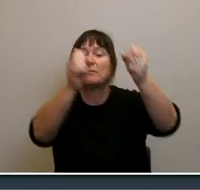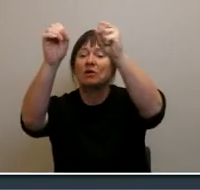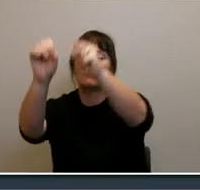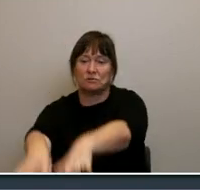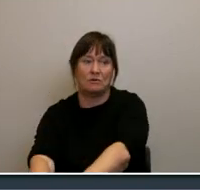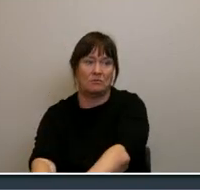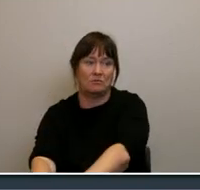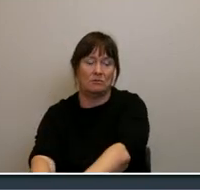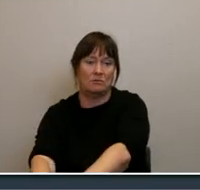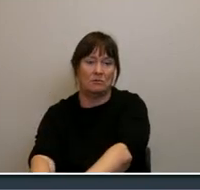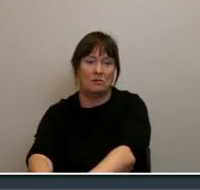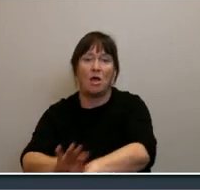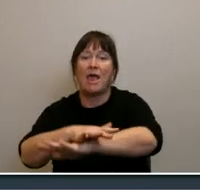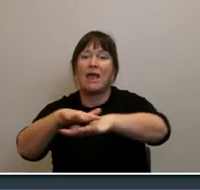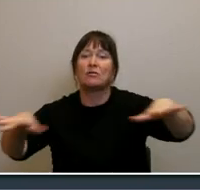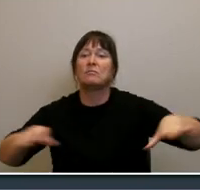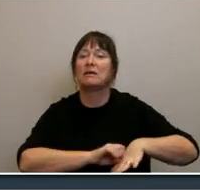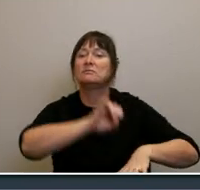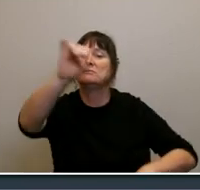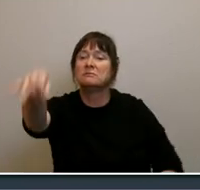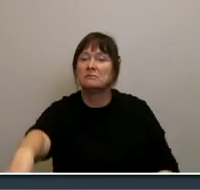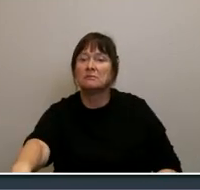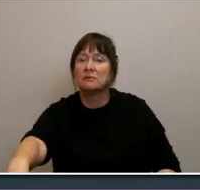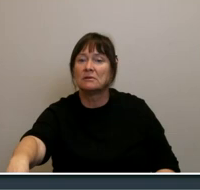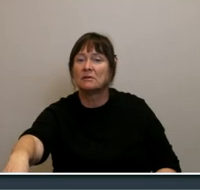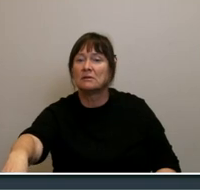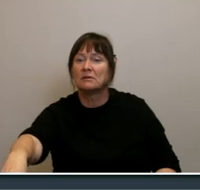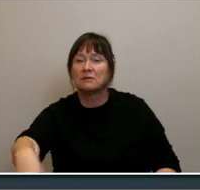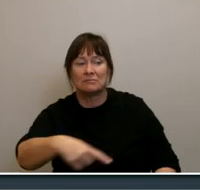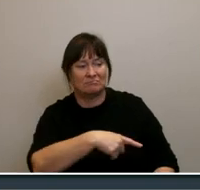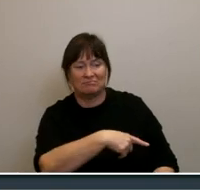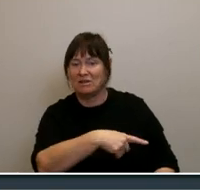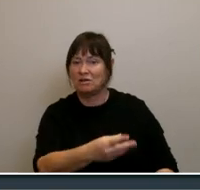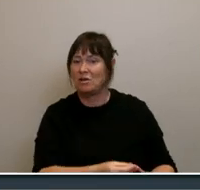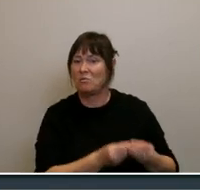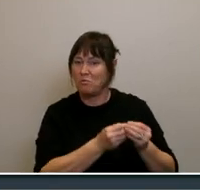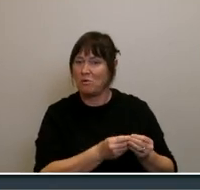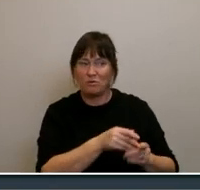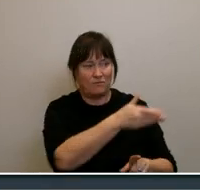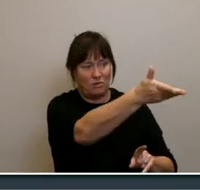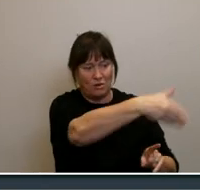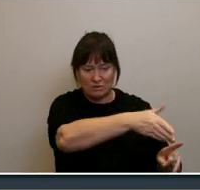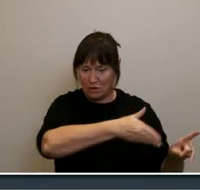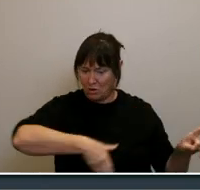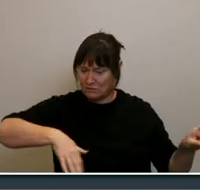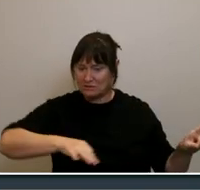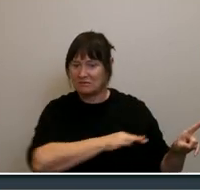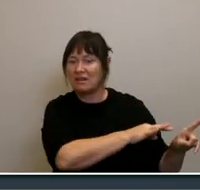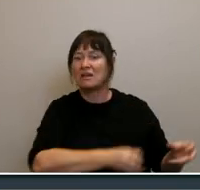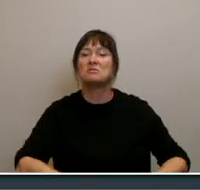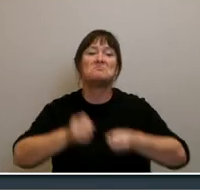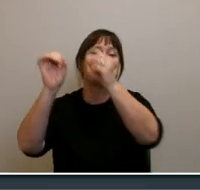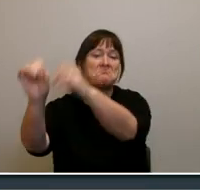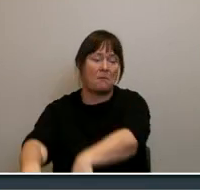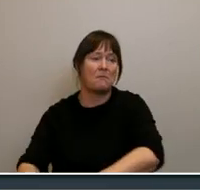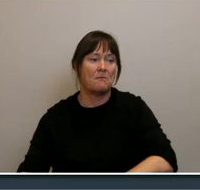outer dump zone where it could not benefit West Shore, Bayview or Tongaroa. It was absolute